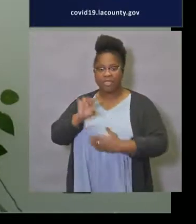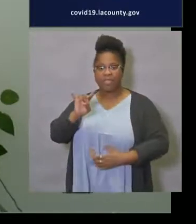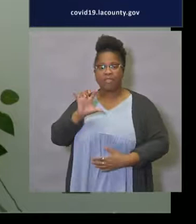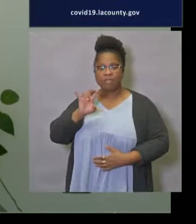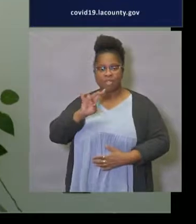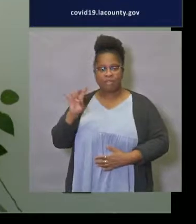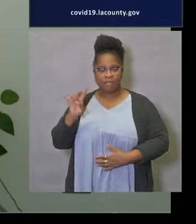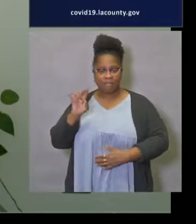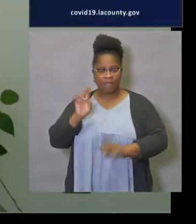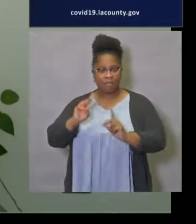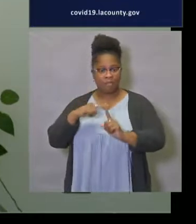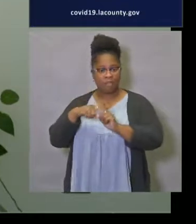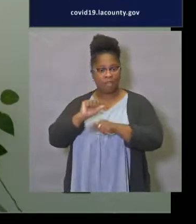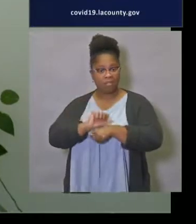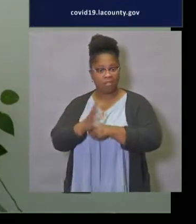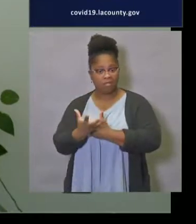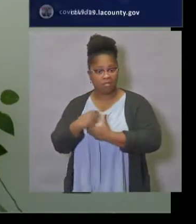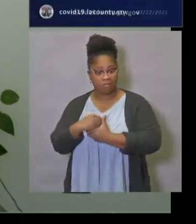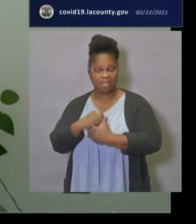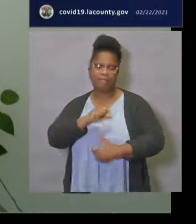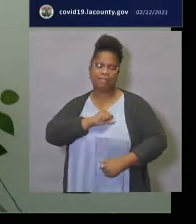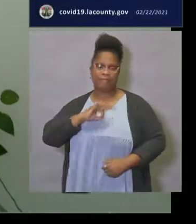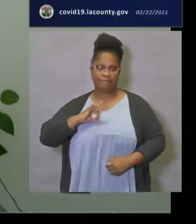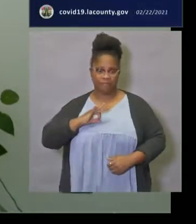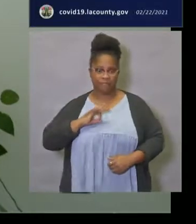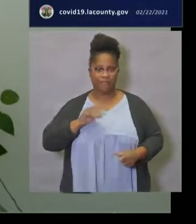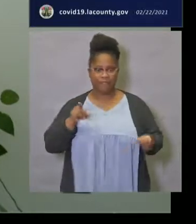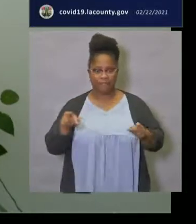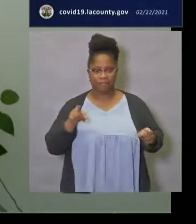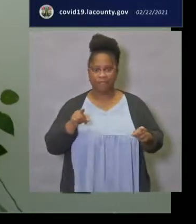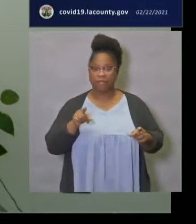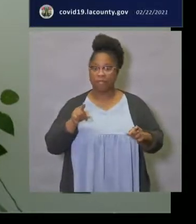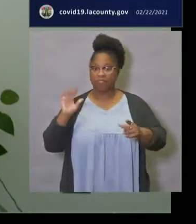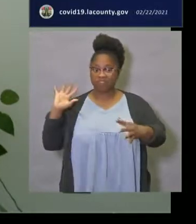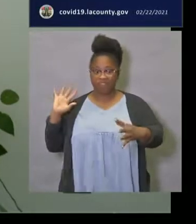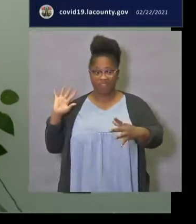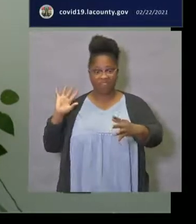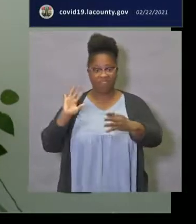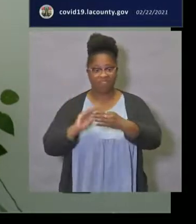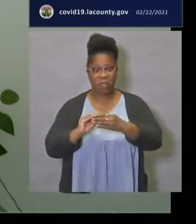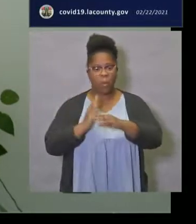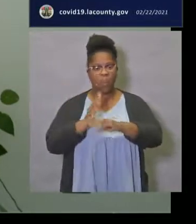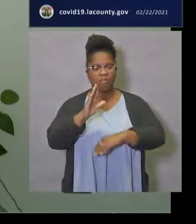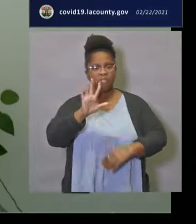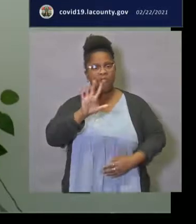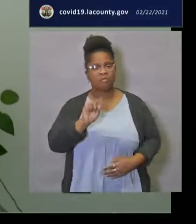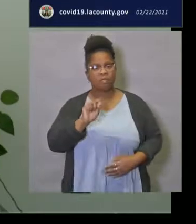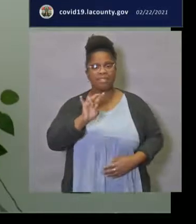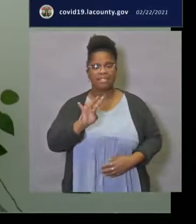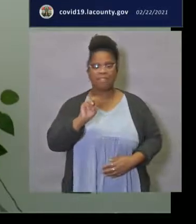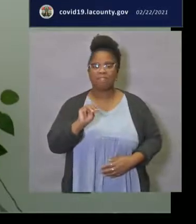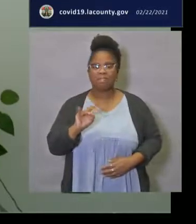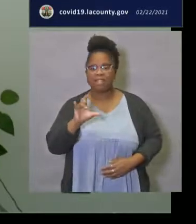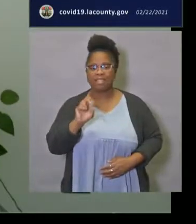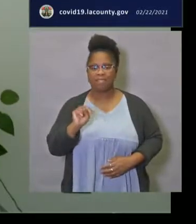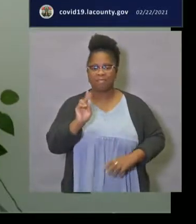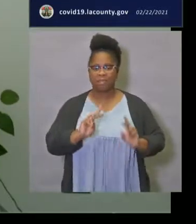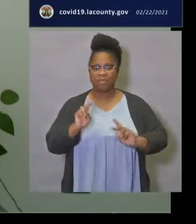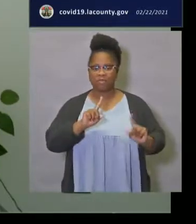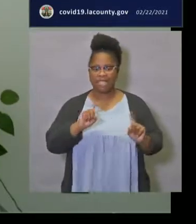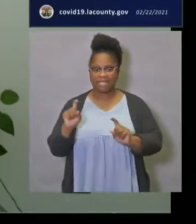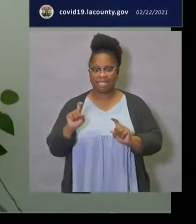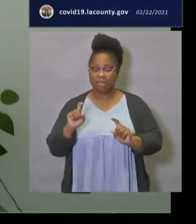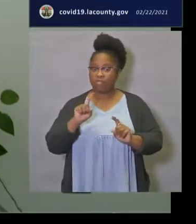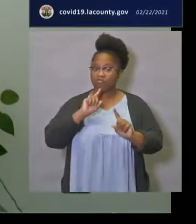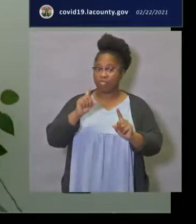54,777 cases among staff. To date, over 5.7 million people have been tested and had test results reported in